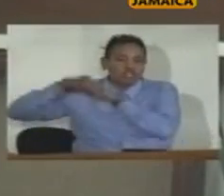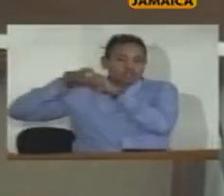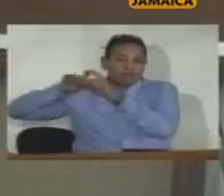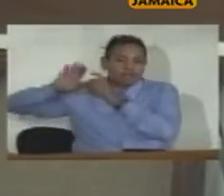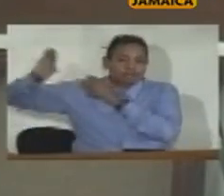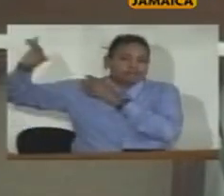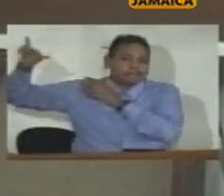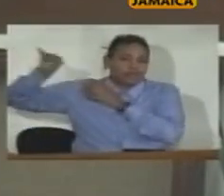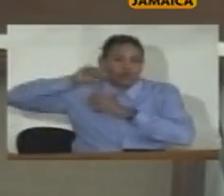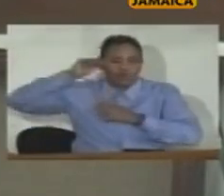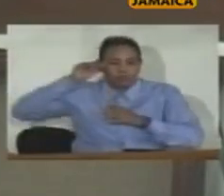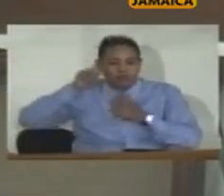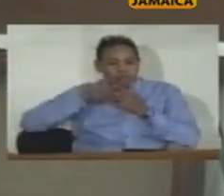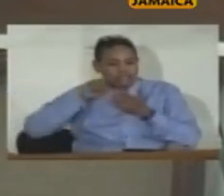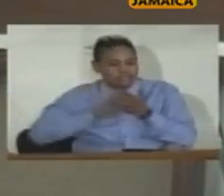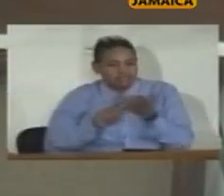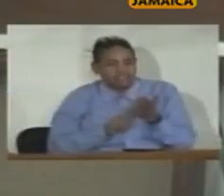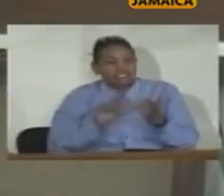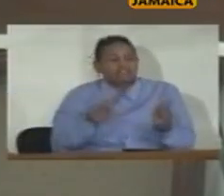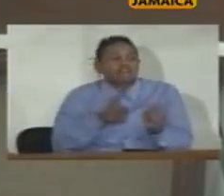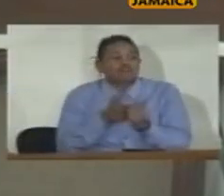to the answer for question 3.